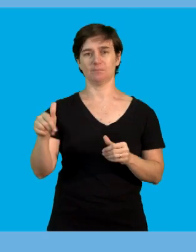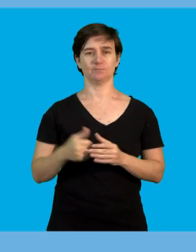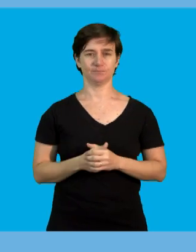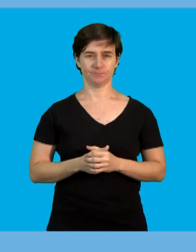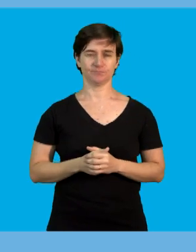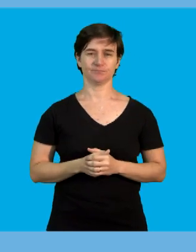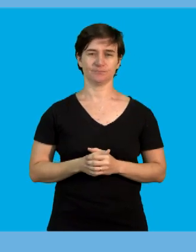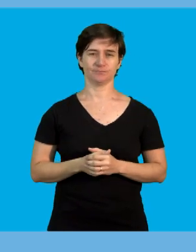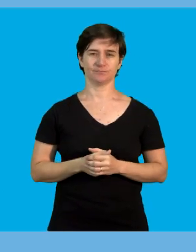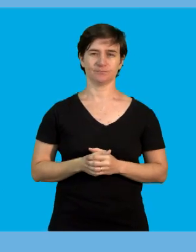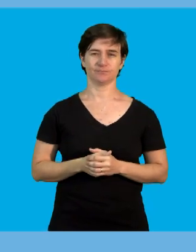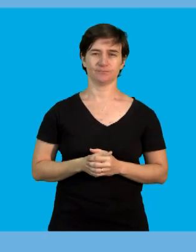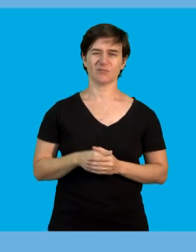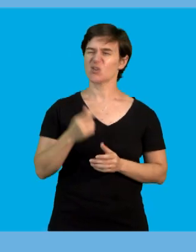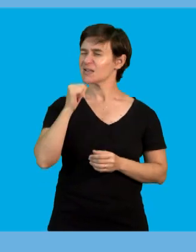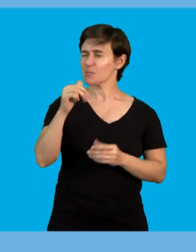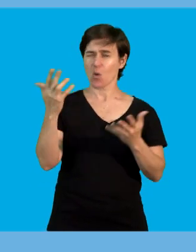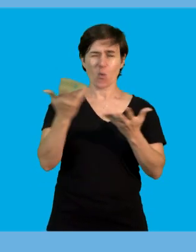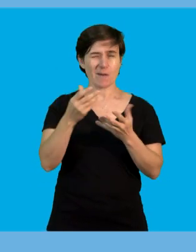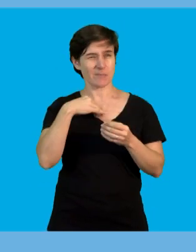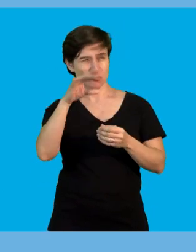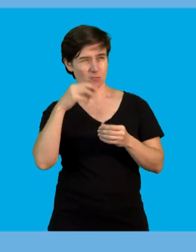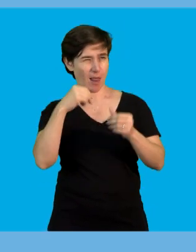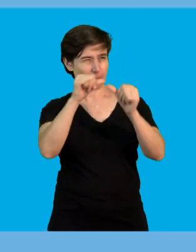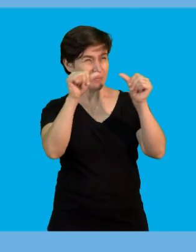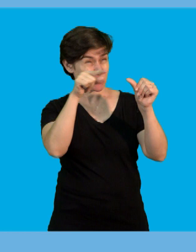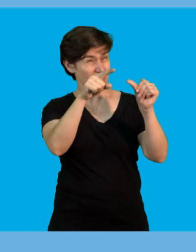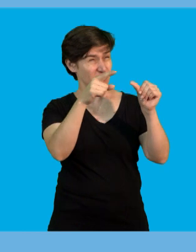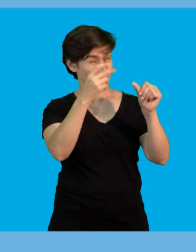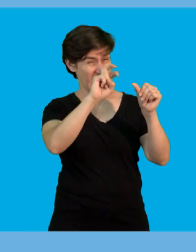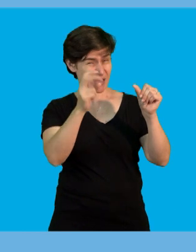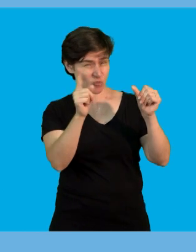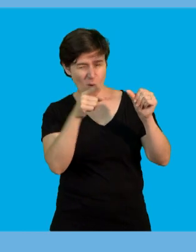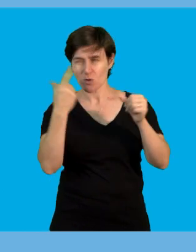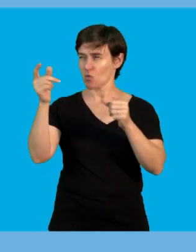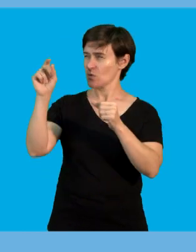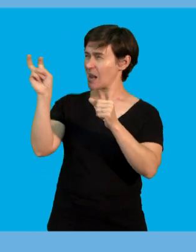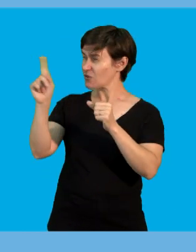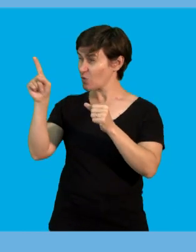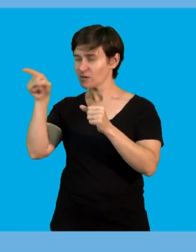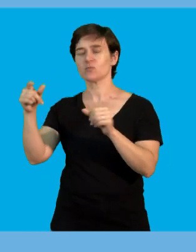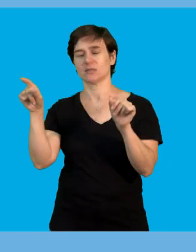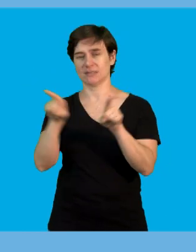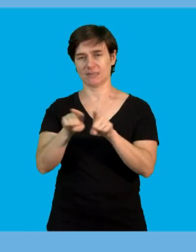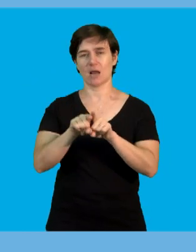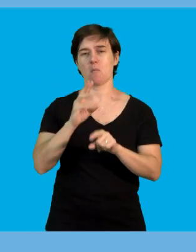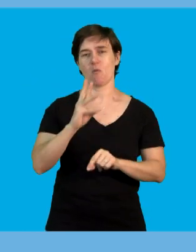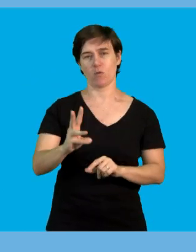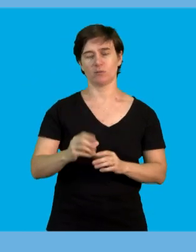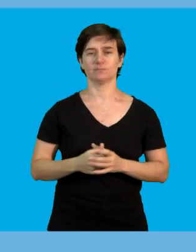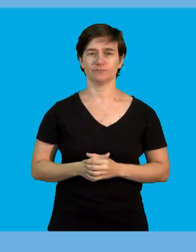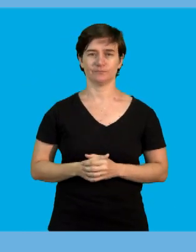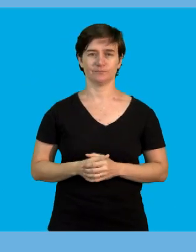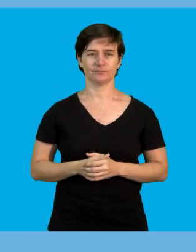between this point and that point. So at whichever point we choose to measure our current strength, it is always going to be the same in